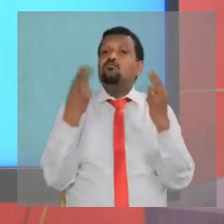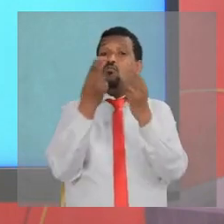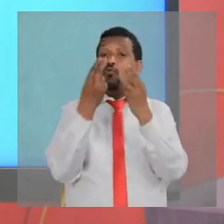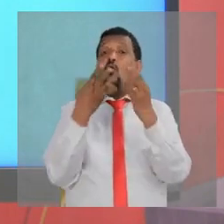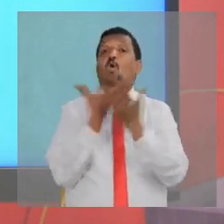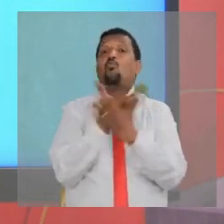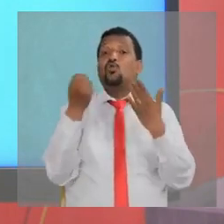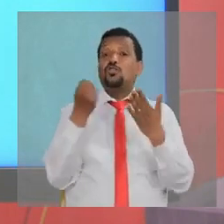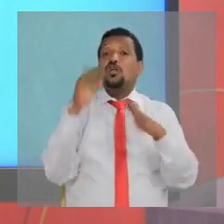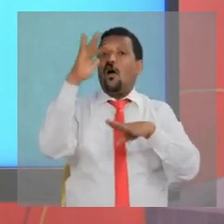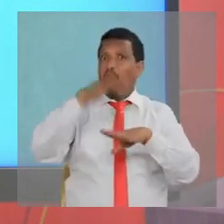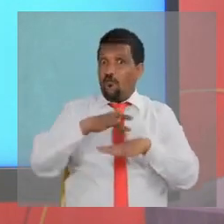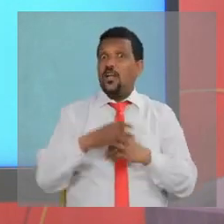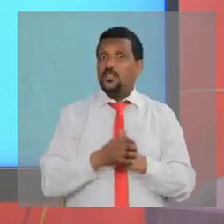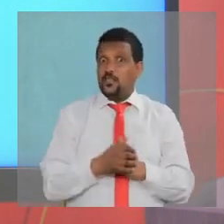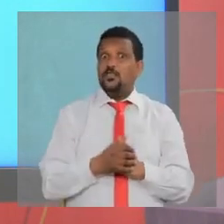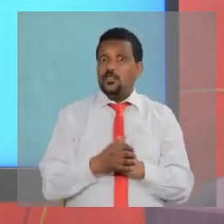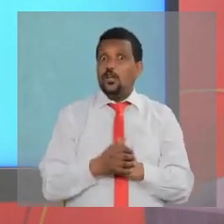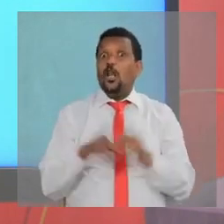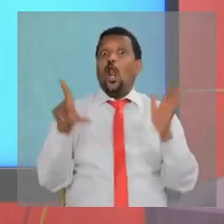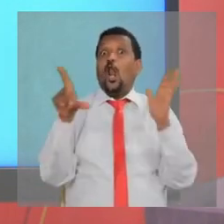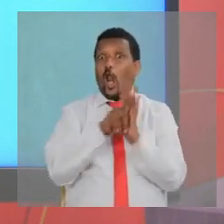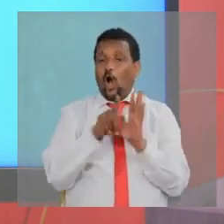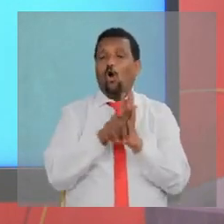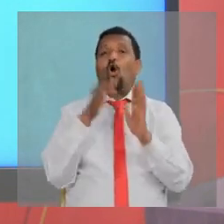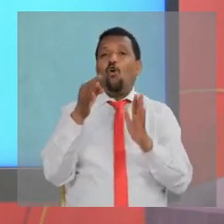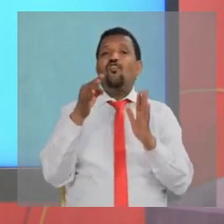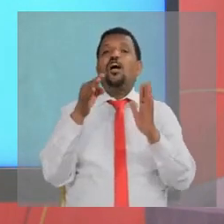also affects the law of demand.